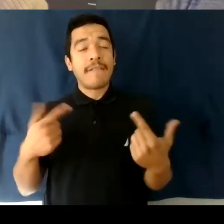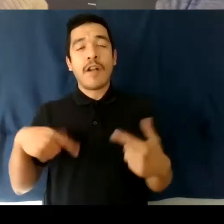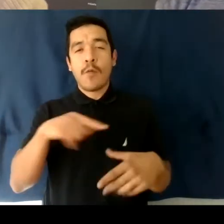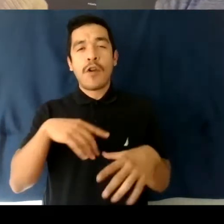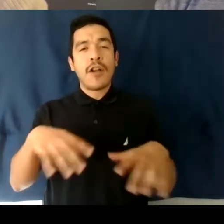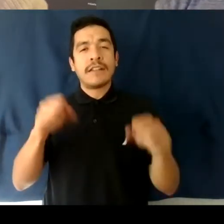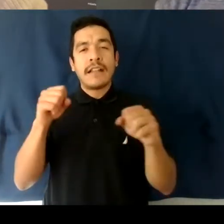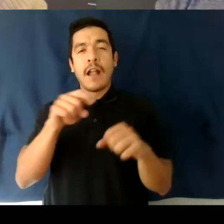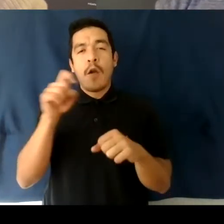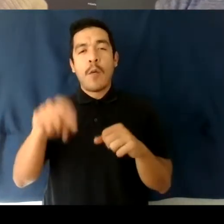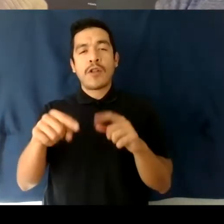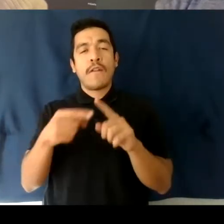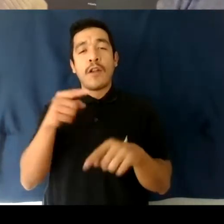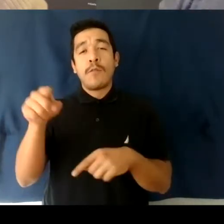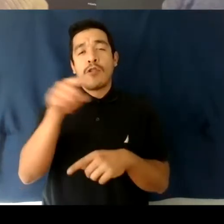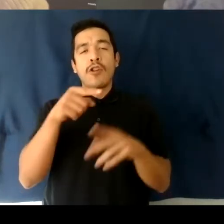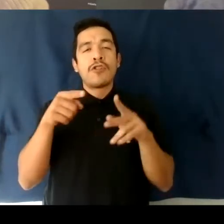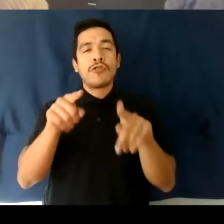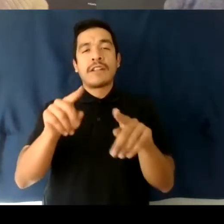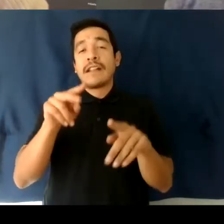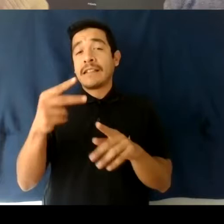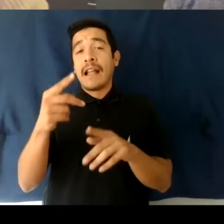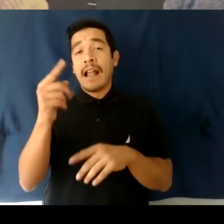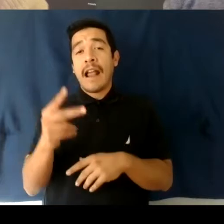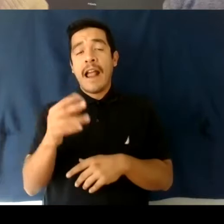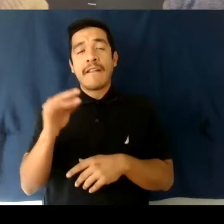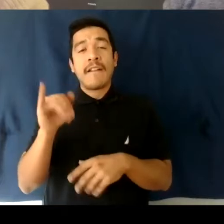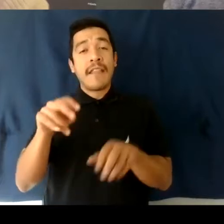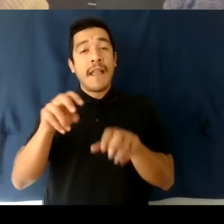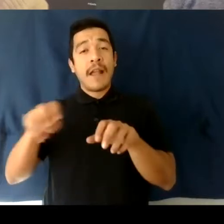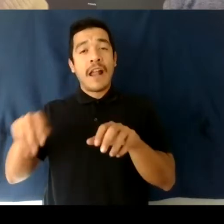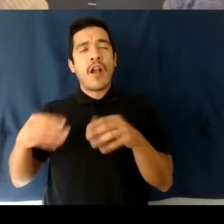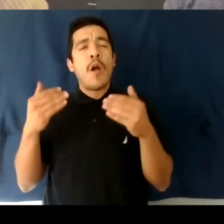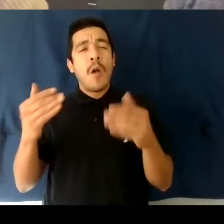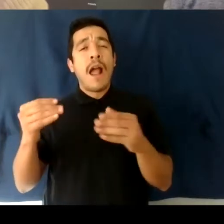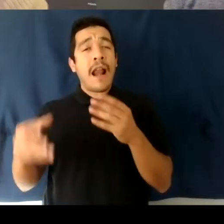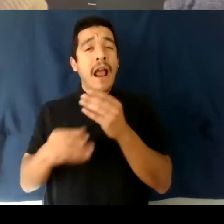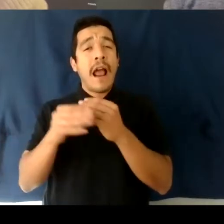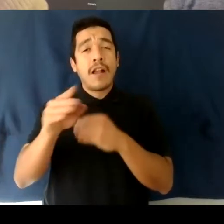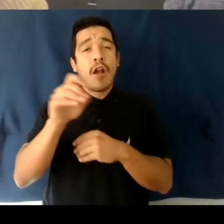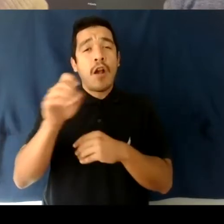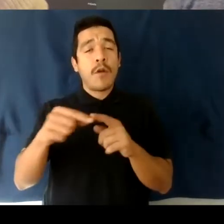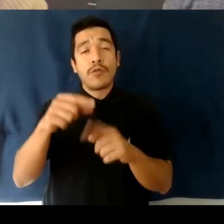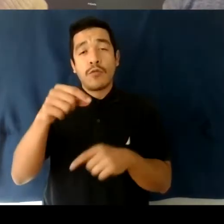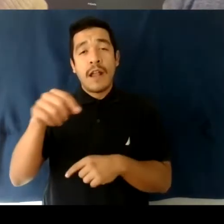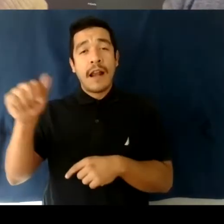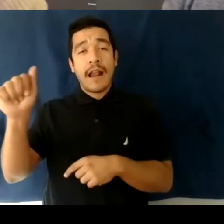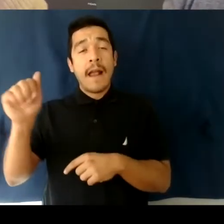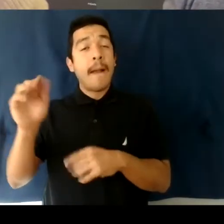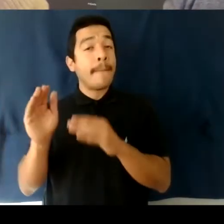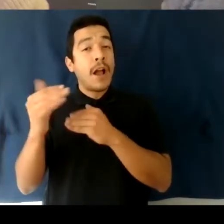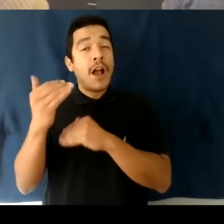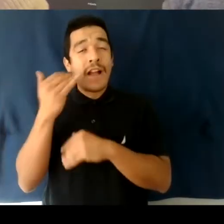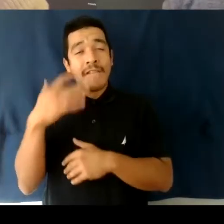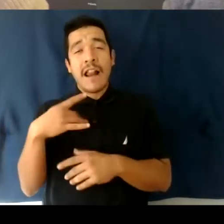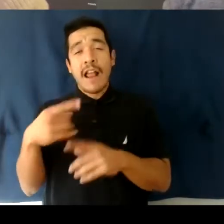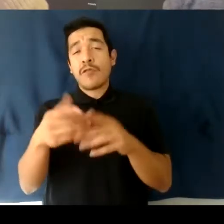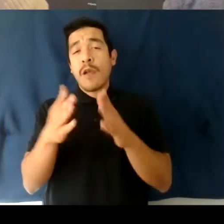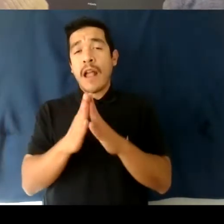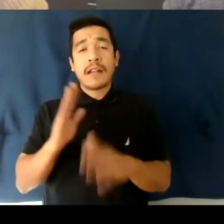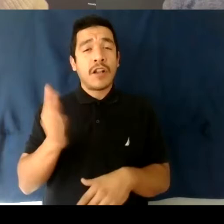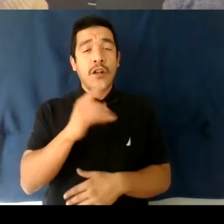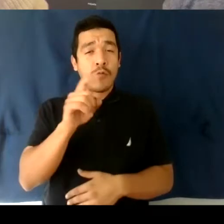you during the second half of the panel. So please go ahead and add your questions to the Q&A box if you'd like to ask us a